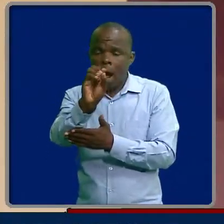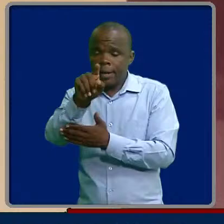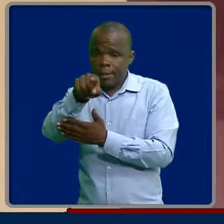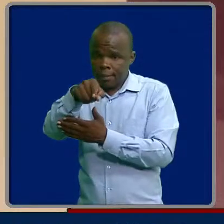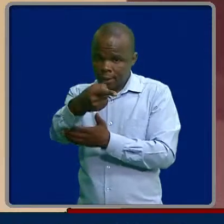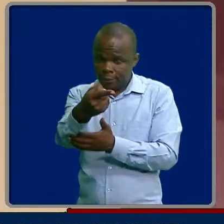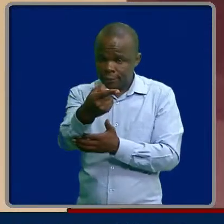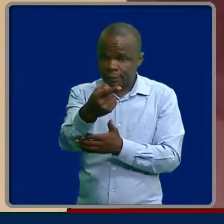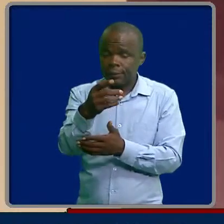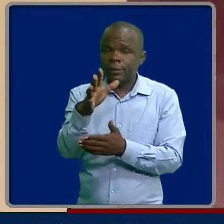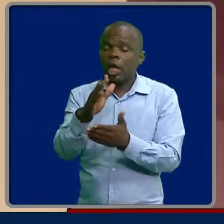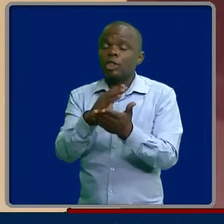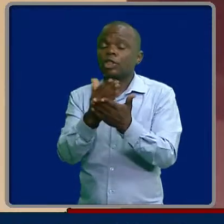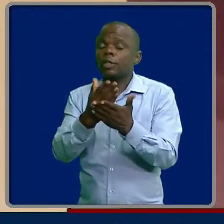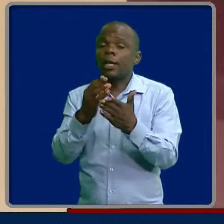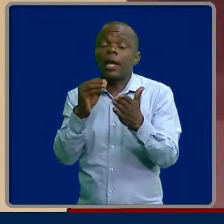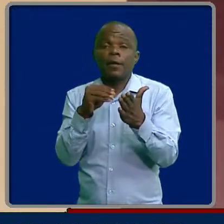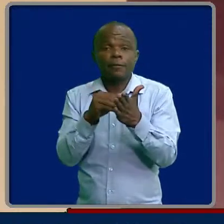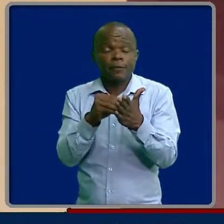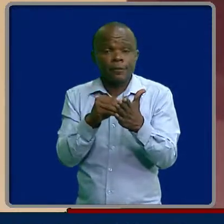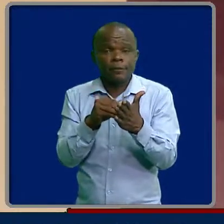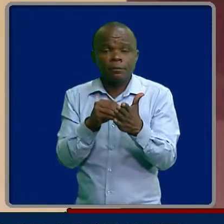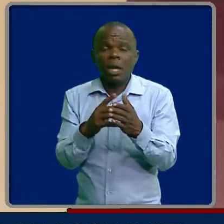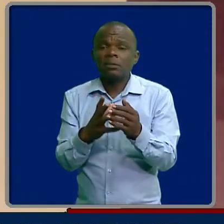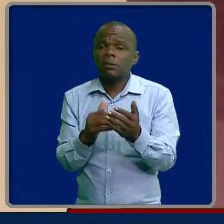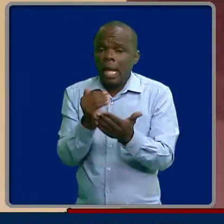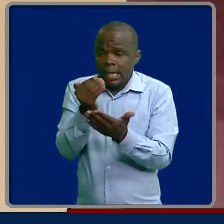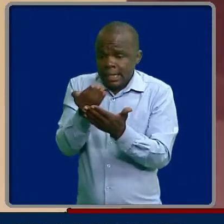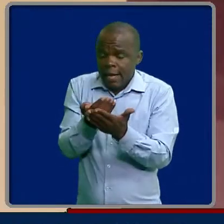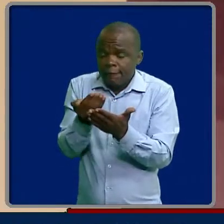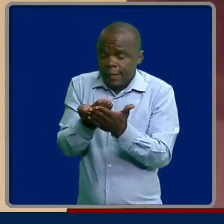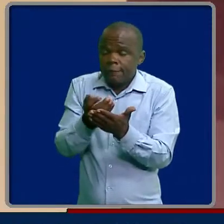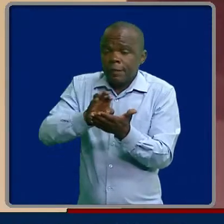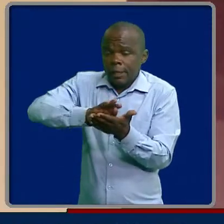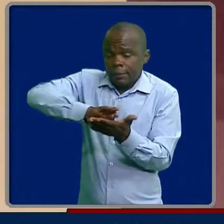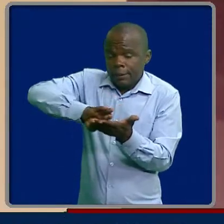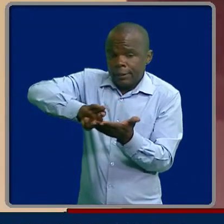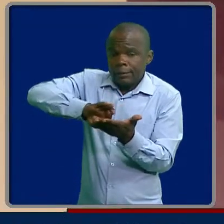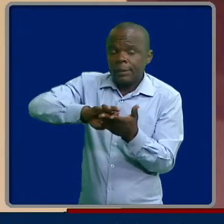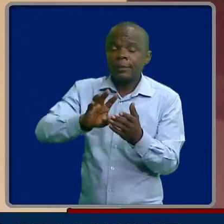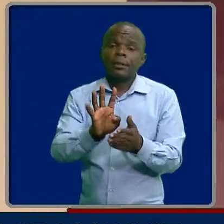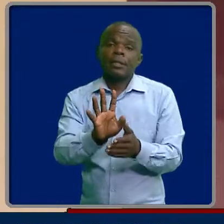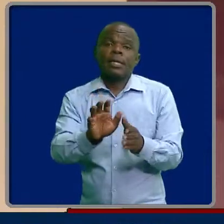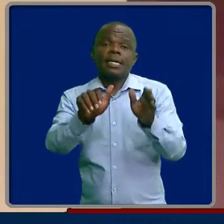400,000 in terms of shares. And in terms of savings, they have over